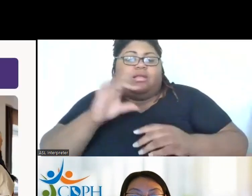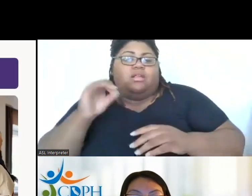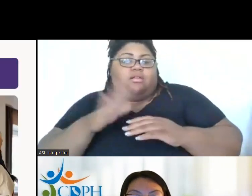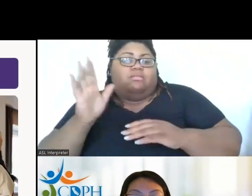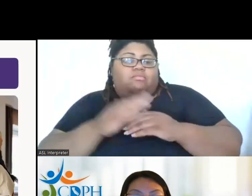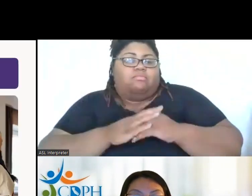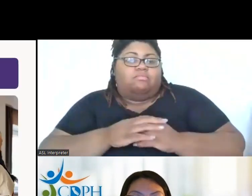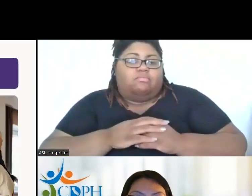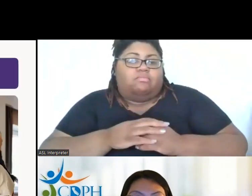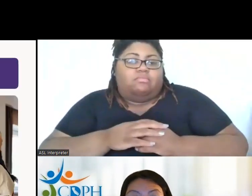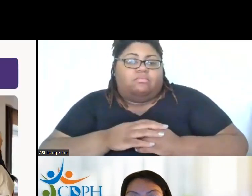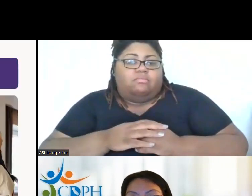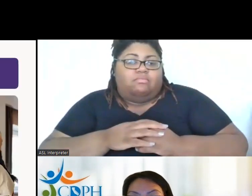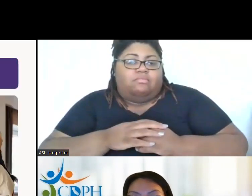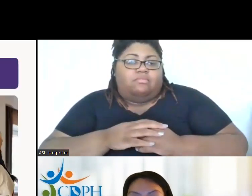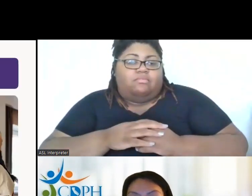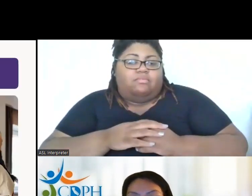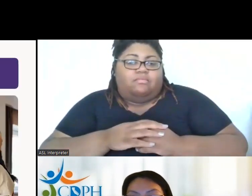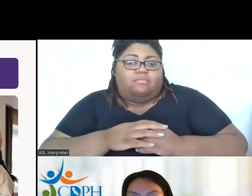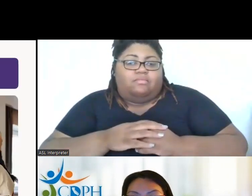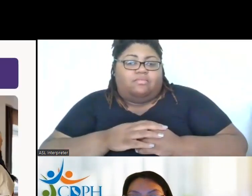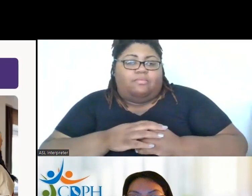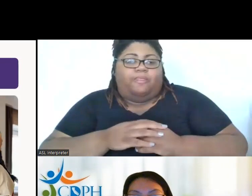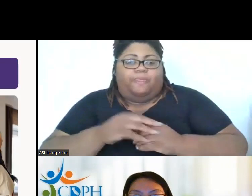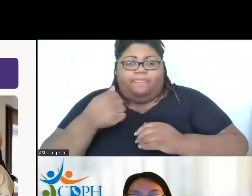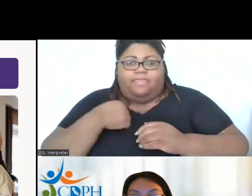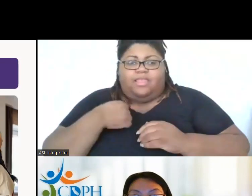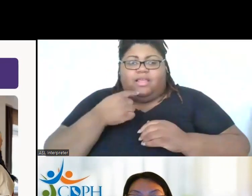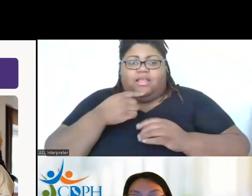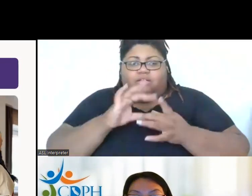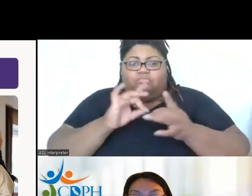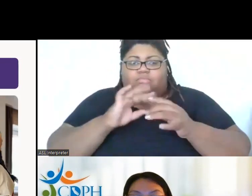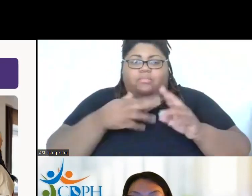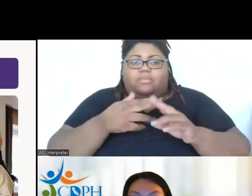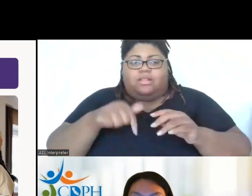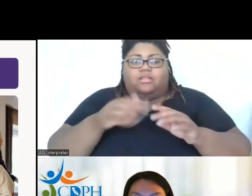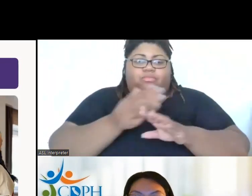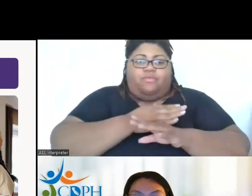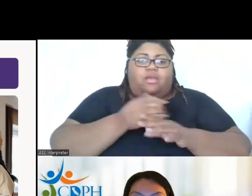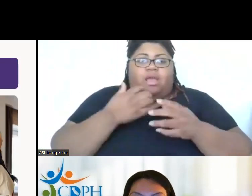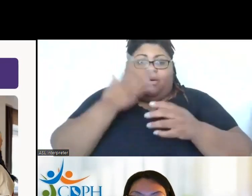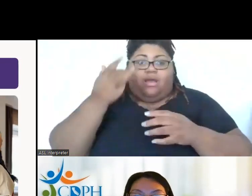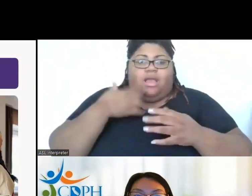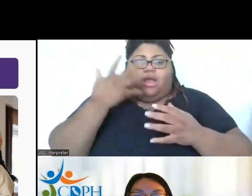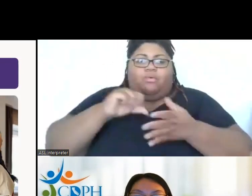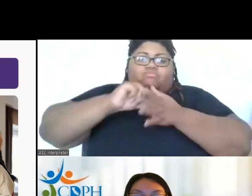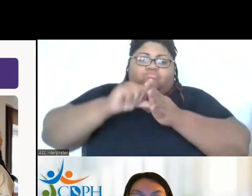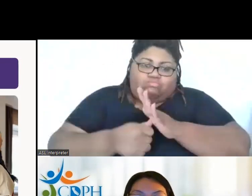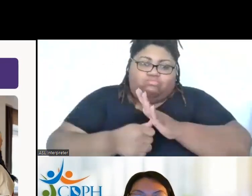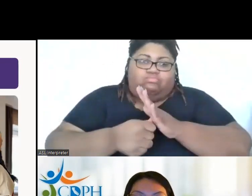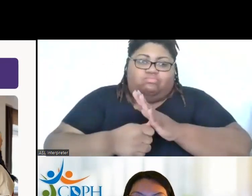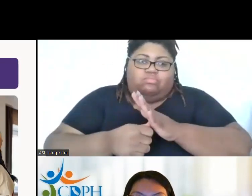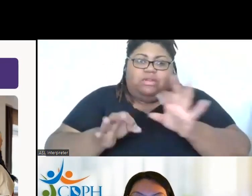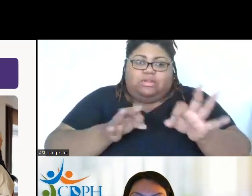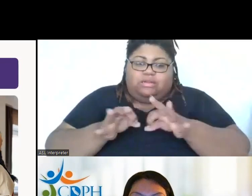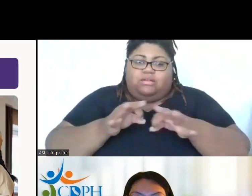And so I've said this at the top of the hour, in part because I just wanted to emphasize it and drive home the point, is that the